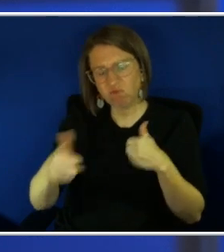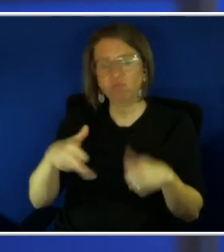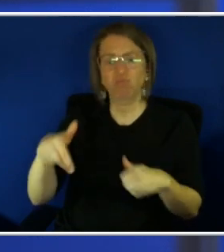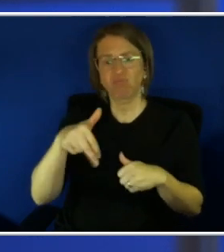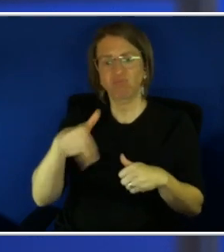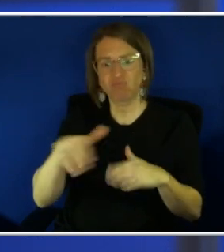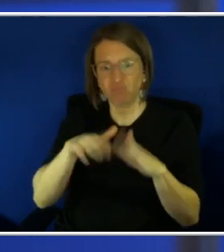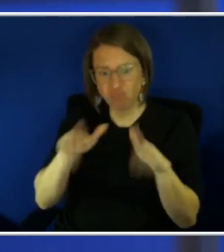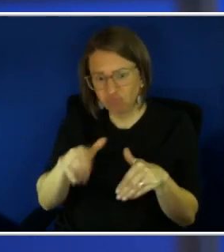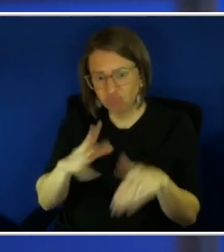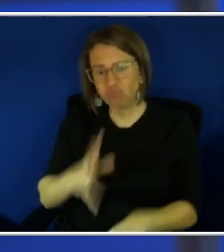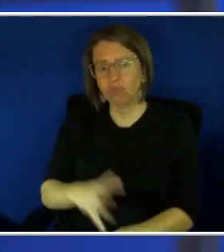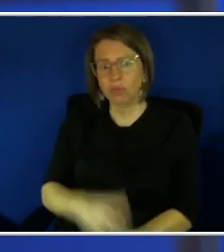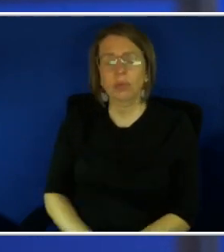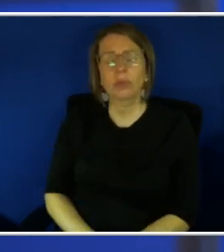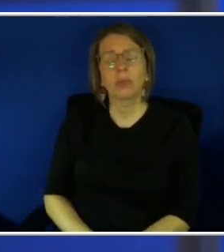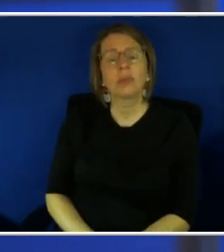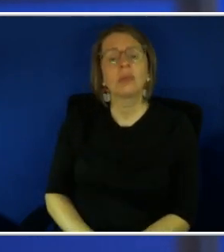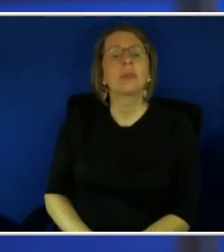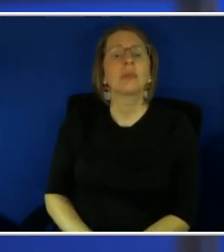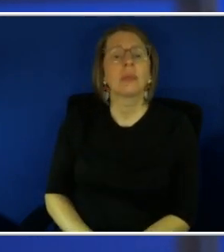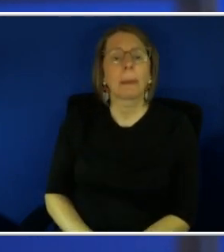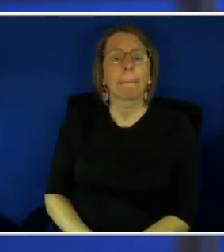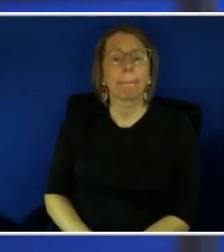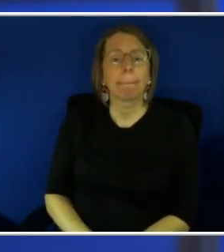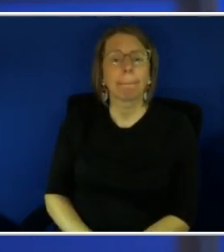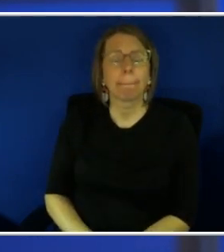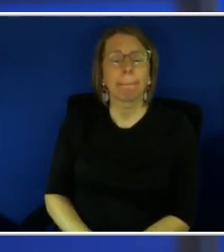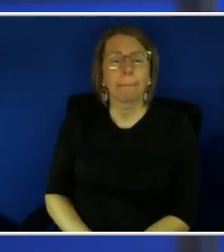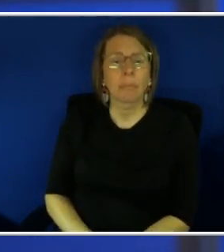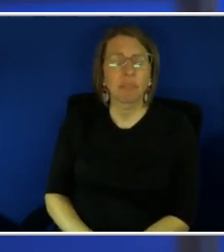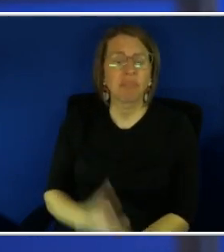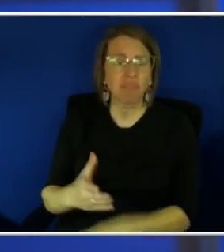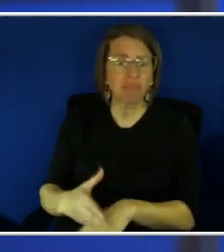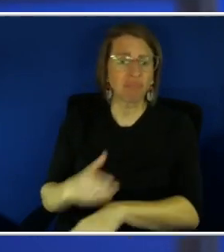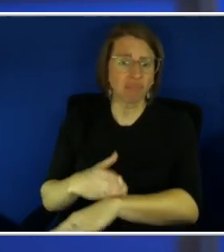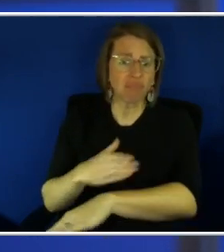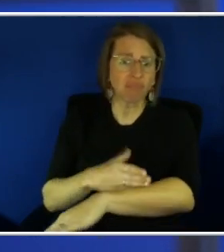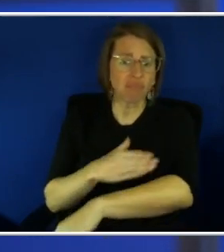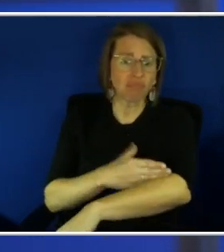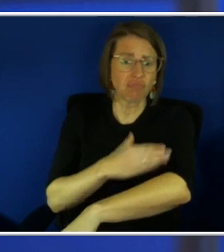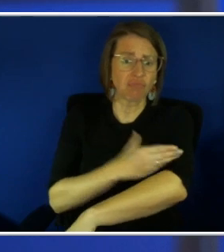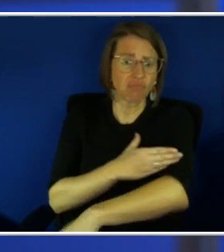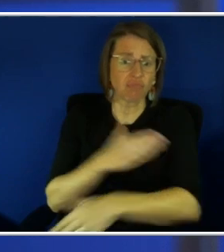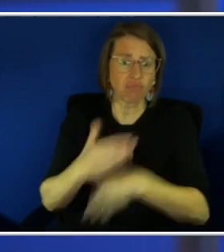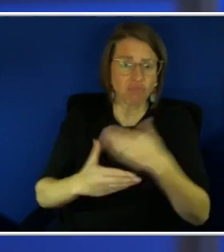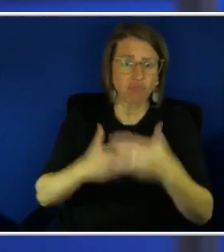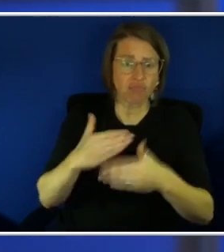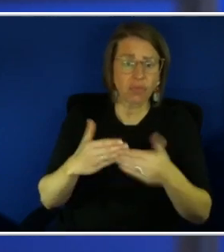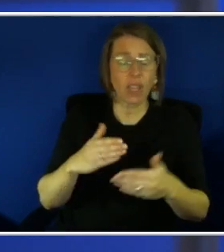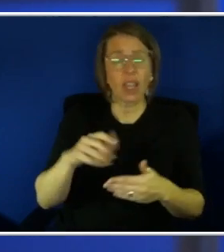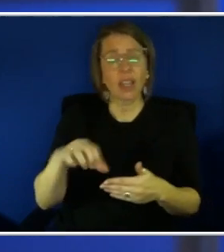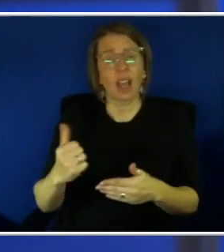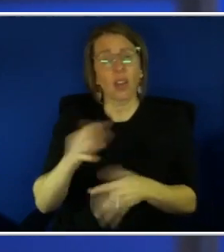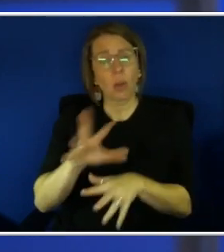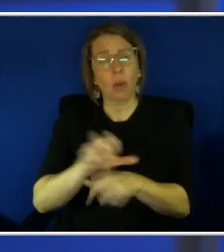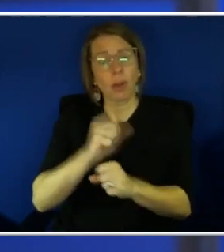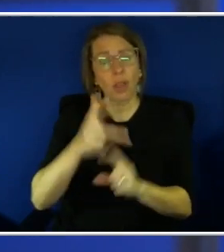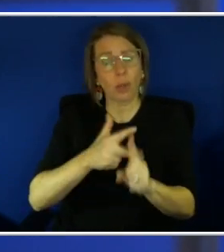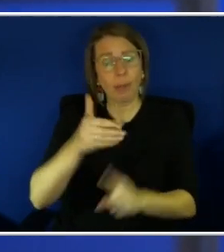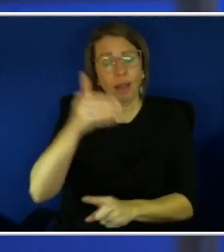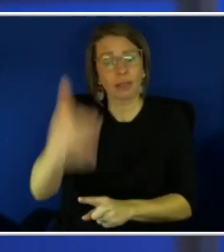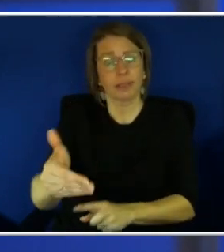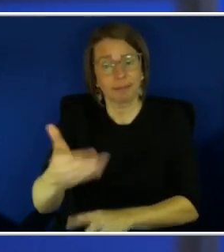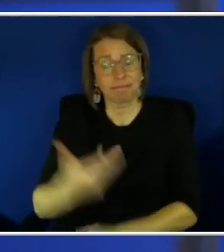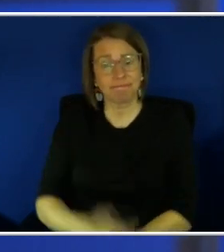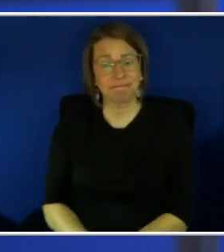Okay. So, I mean, slowly but surely it's getting better. And Progress helps. we got another appointment in 3 months. We'll x-ray it again and see